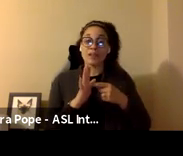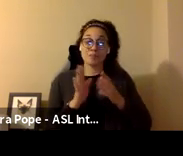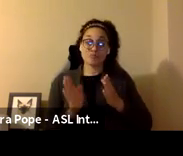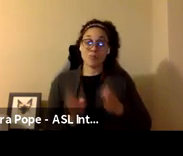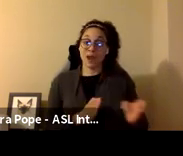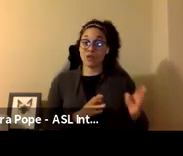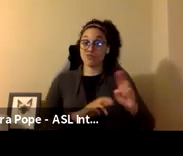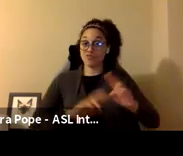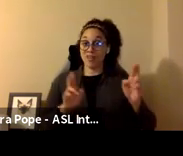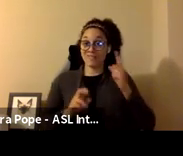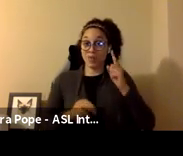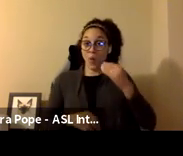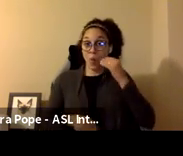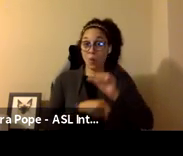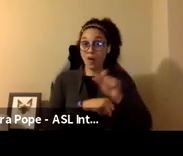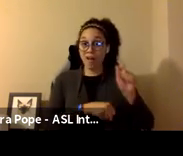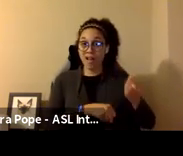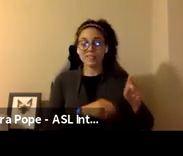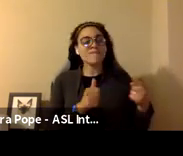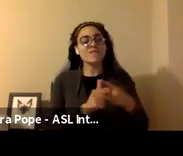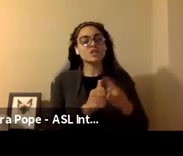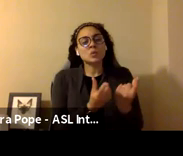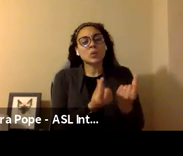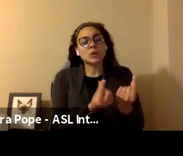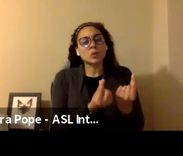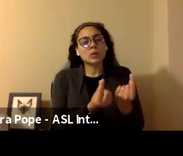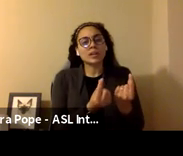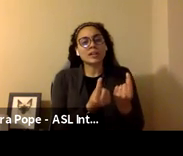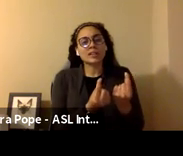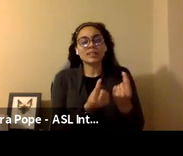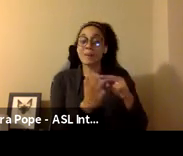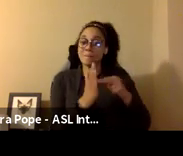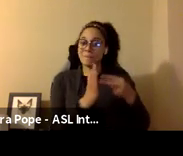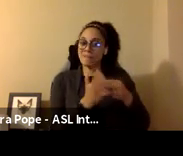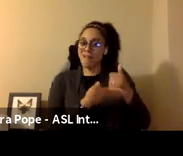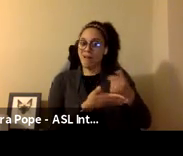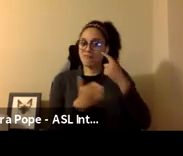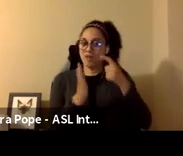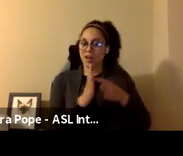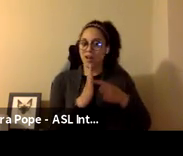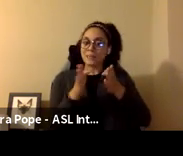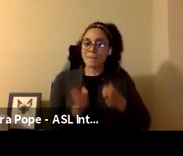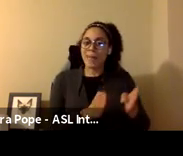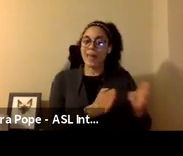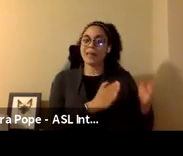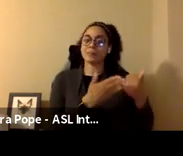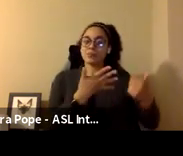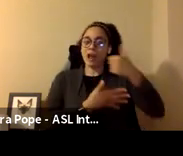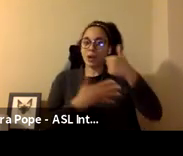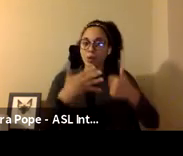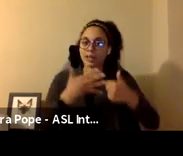So what are you going to do first? Again, you're modeling, planning, and prioritization. What's your priority? It's another